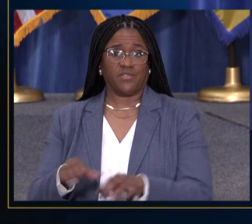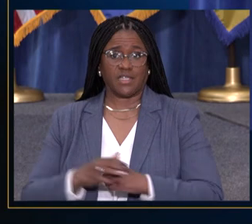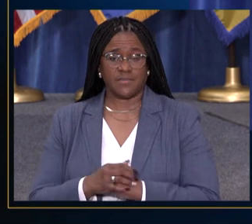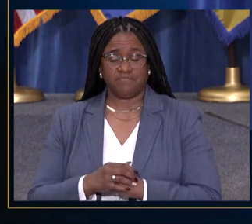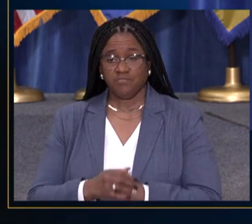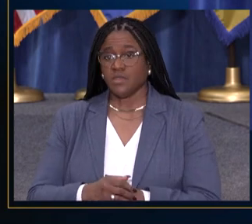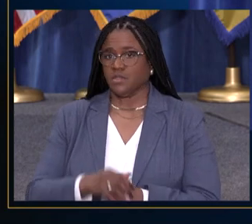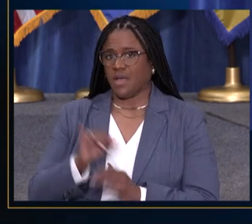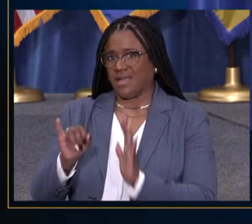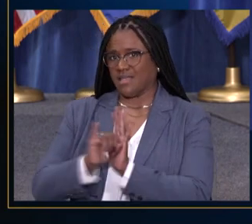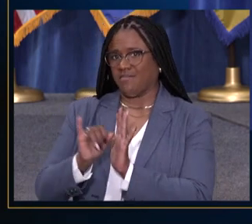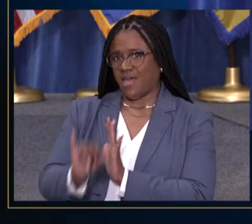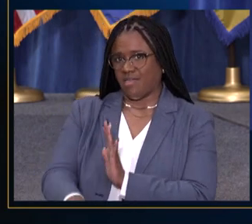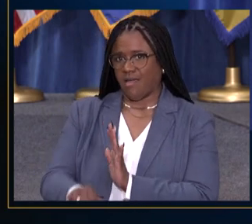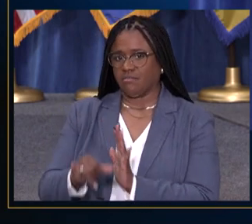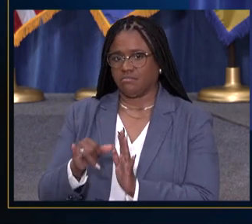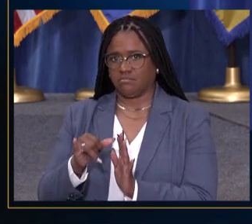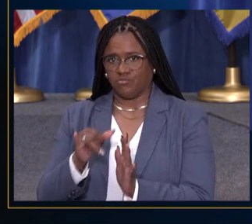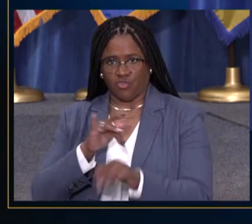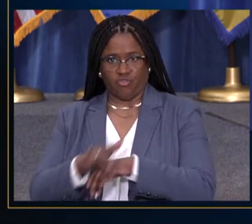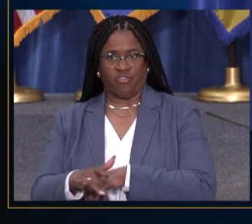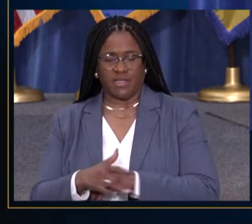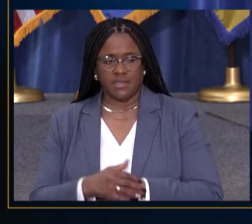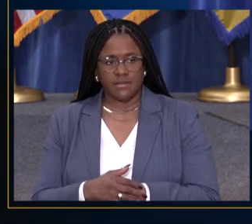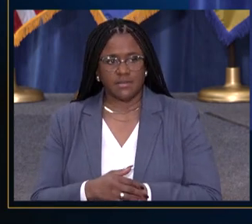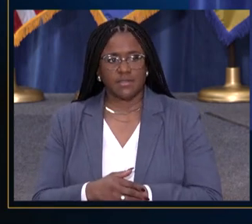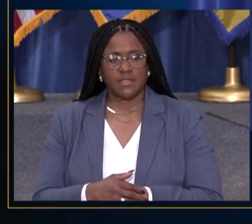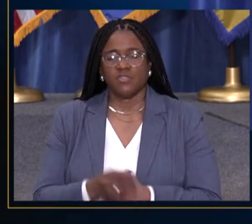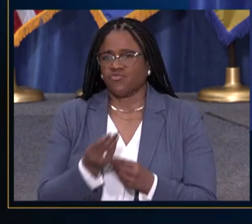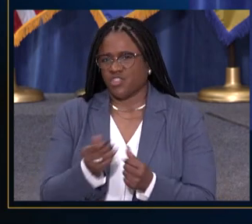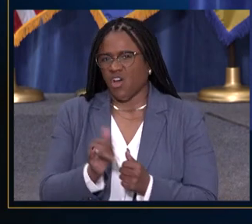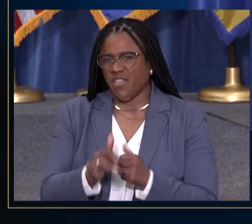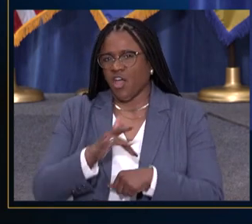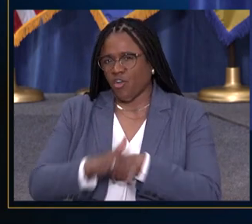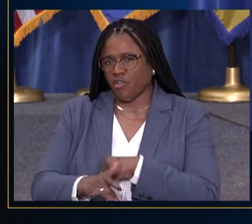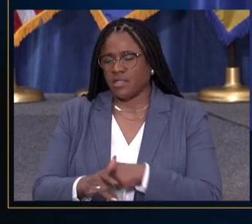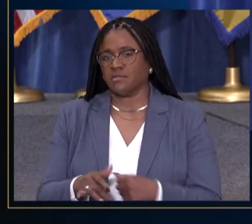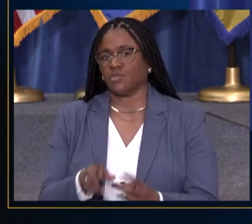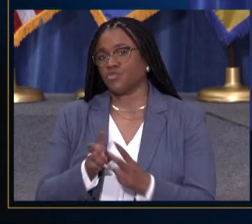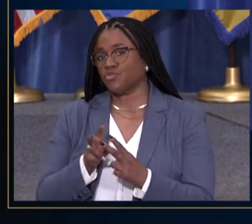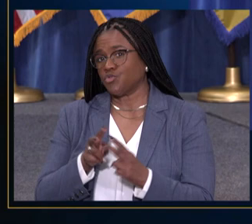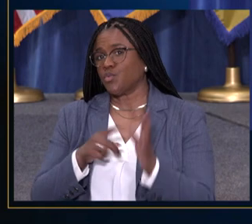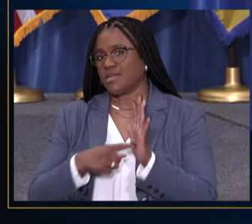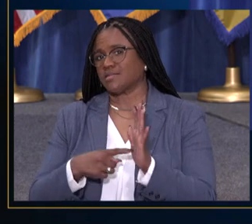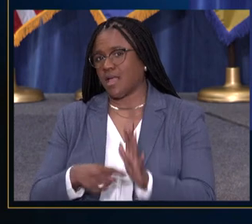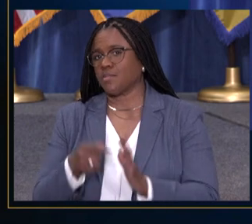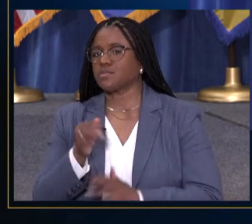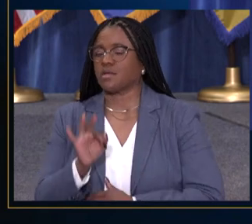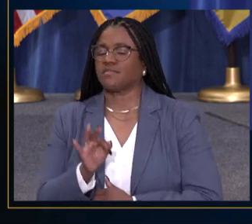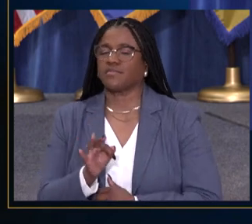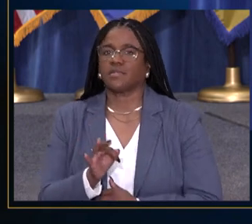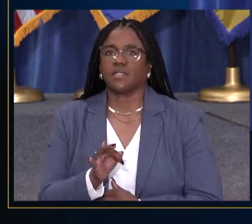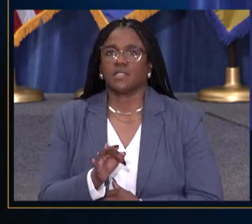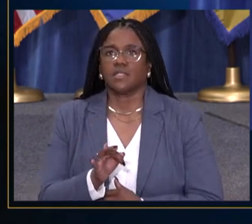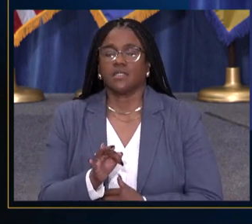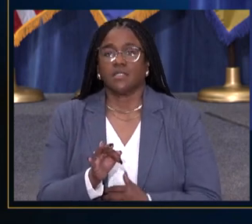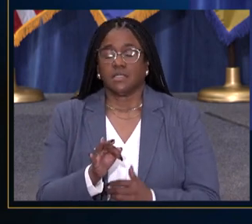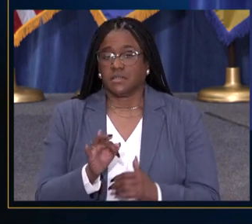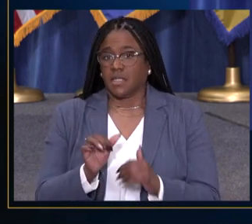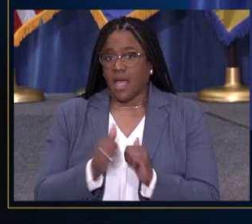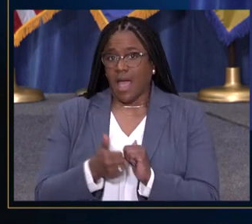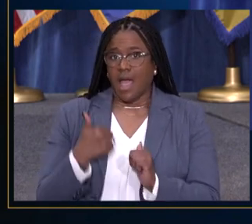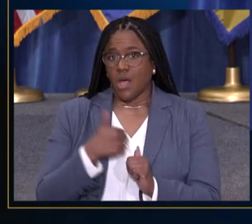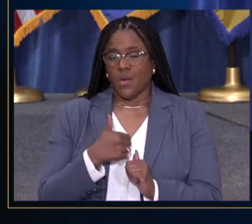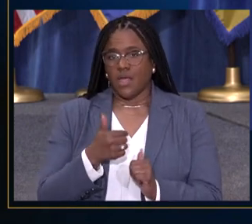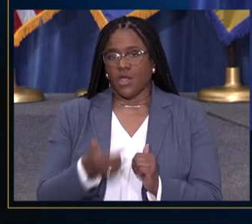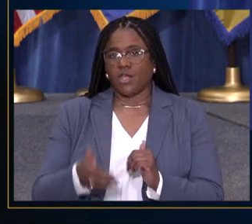and mitigate it early. So I'll use those provide those as two examples of ways that we